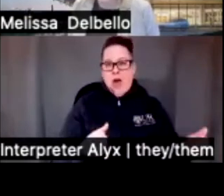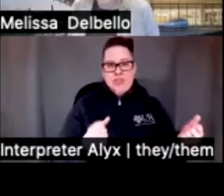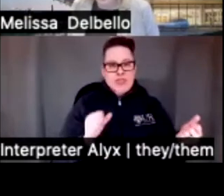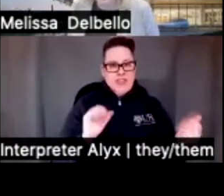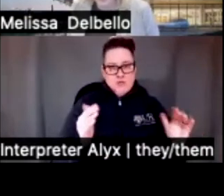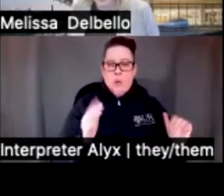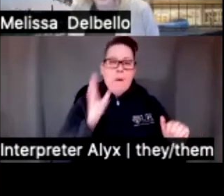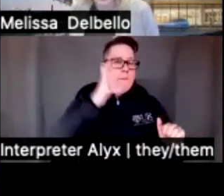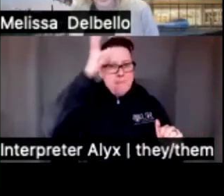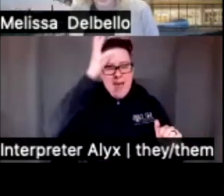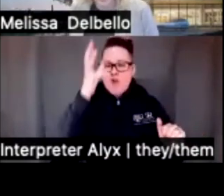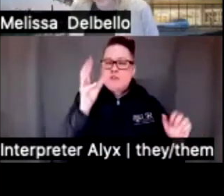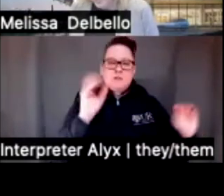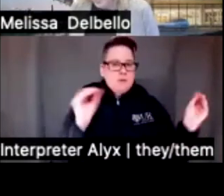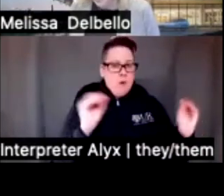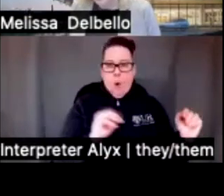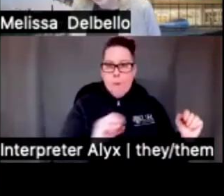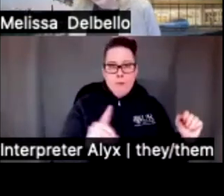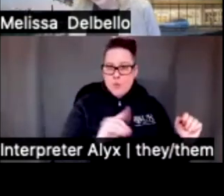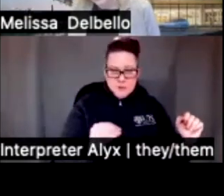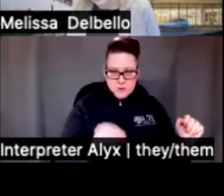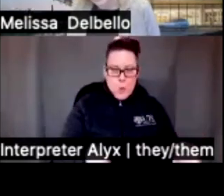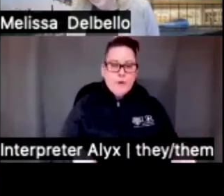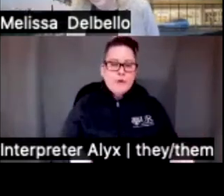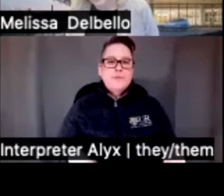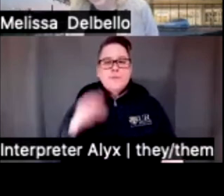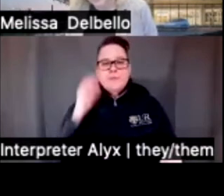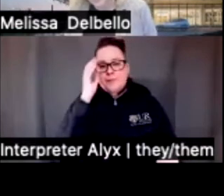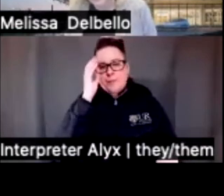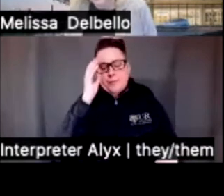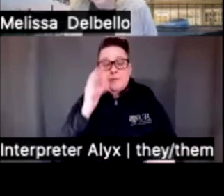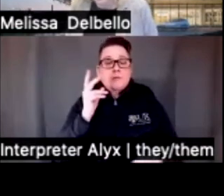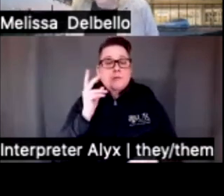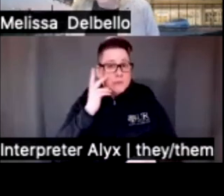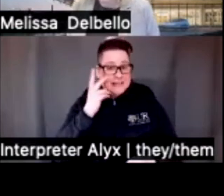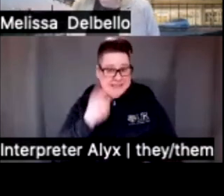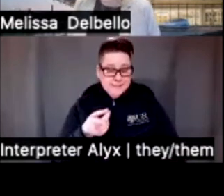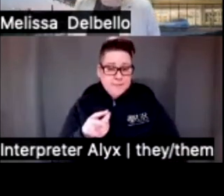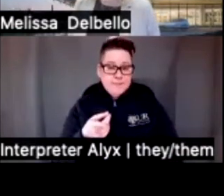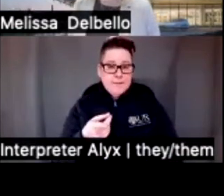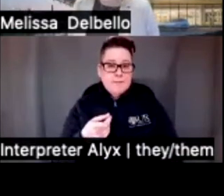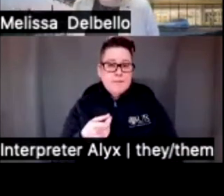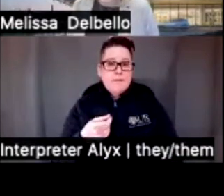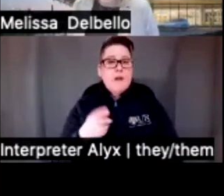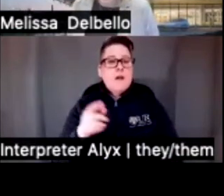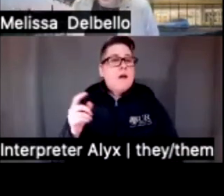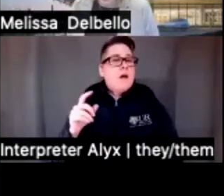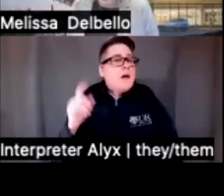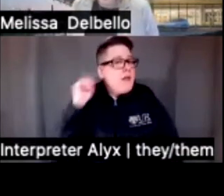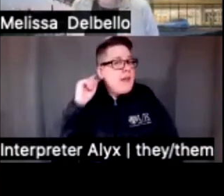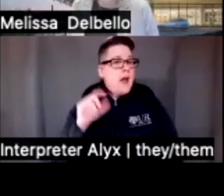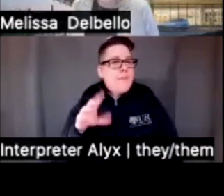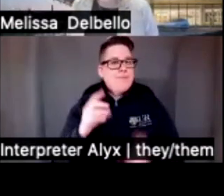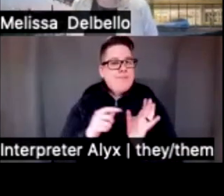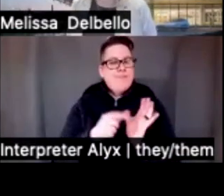first-degree relatives with any mood disorder. And what you can see here is that amygdala